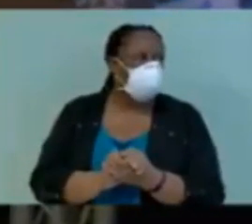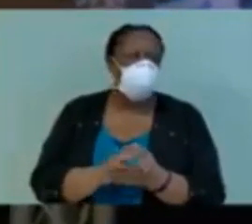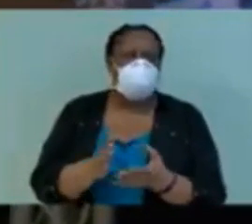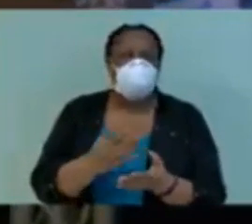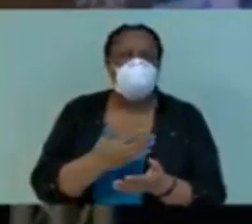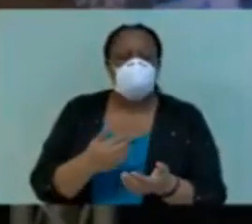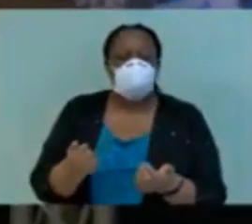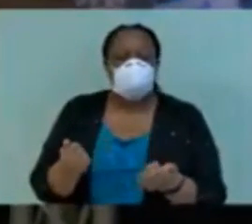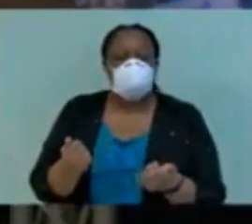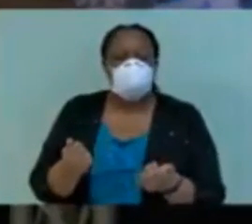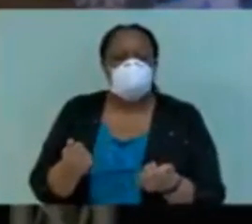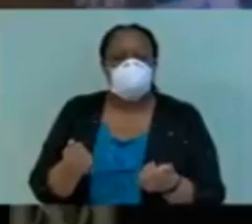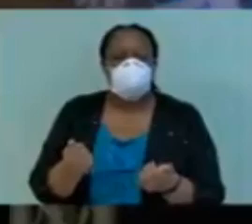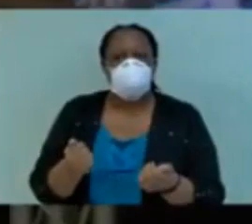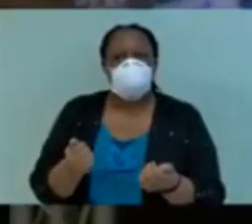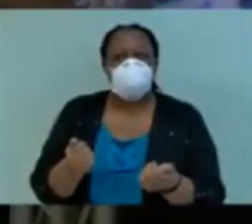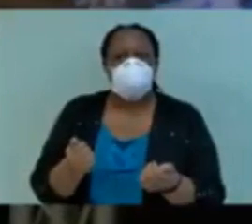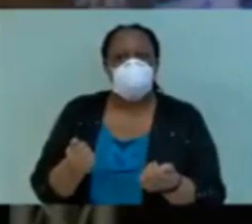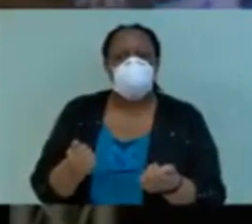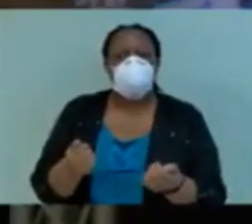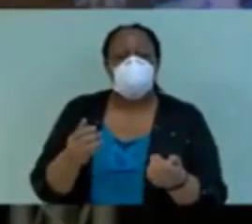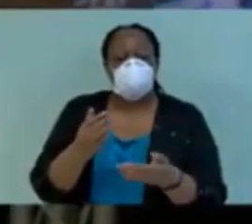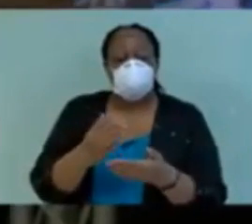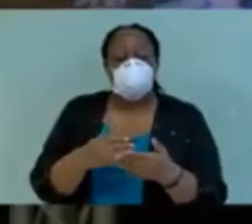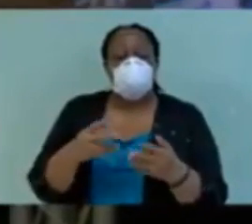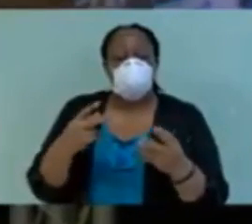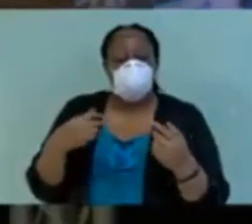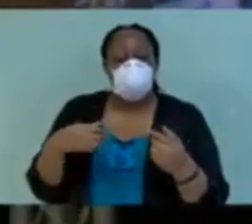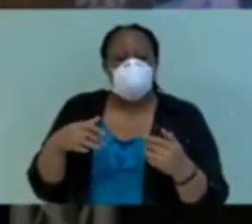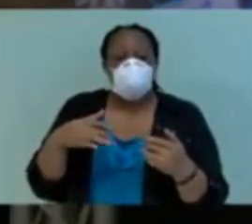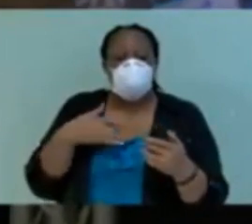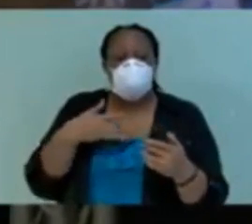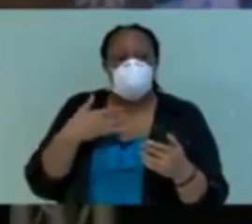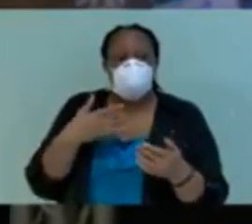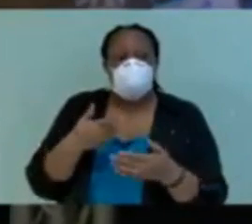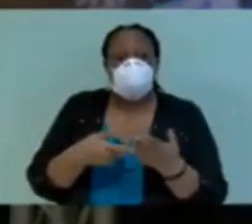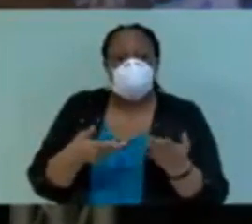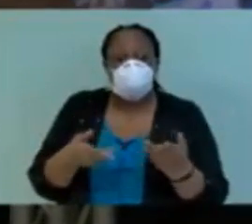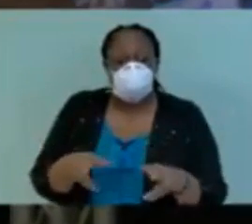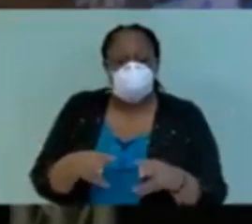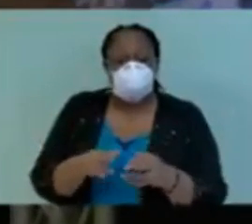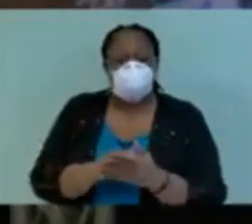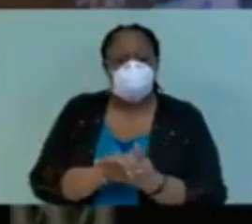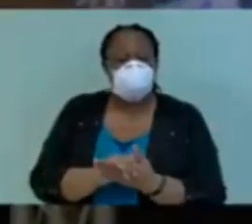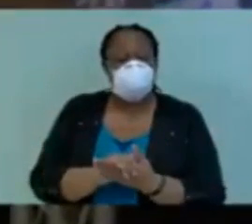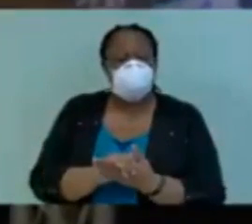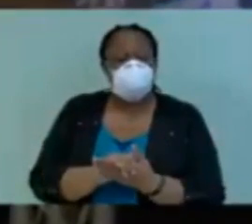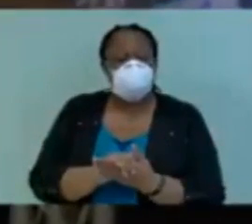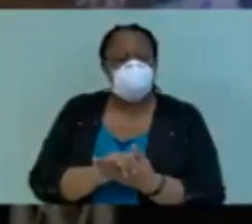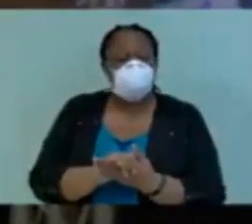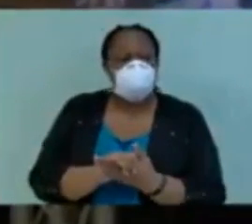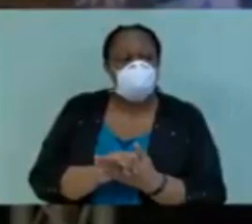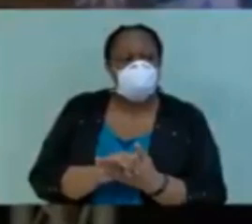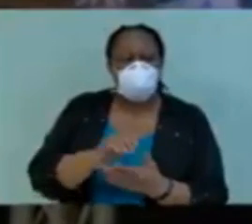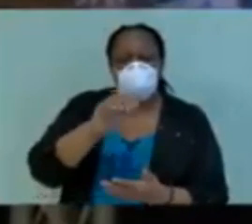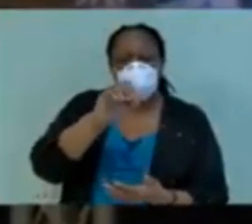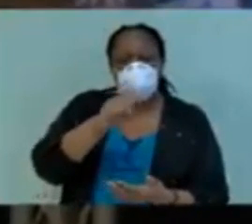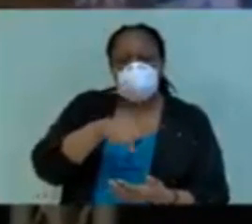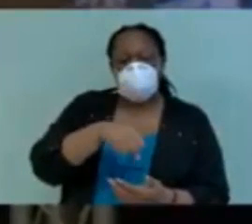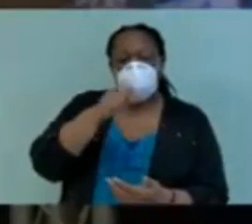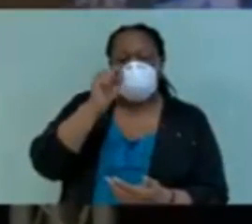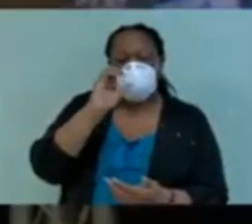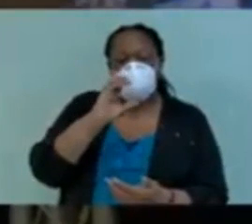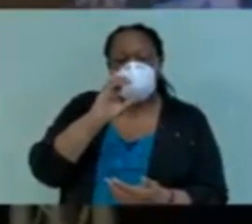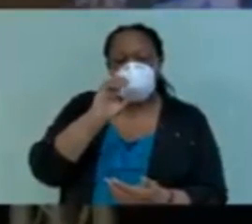Federation, the people of St. Kitts and Nevis, are well served during this period of unprecedented